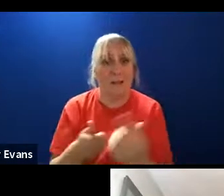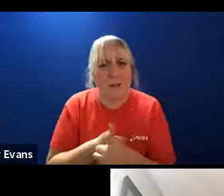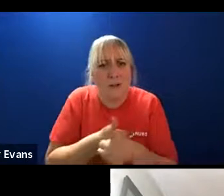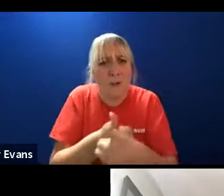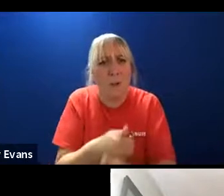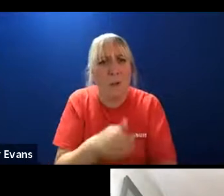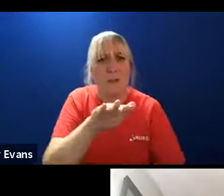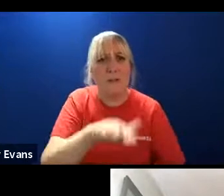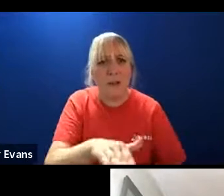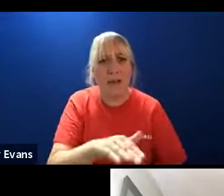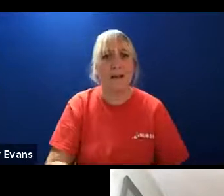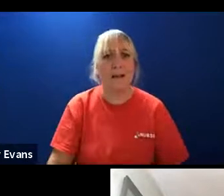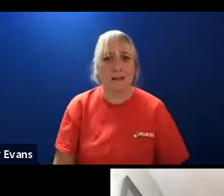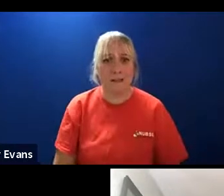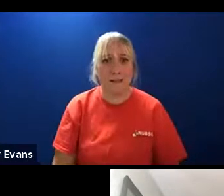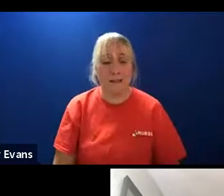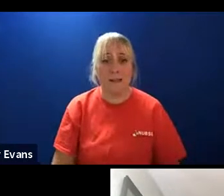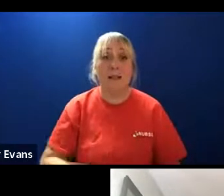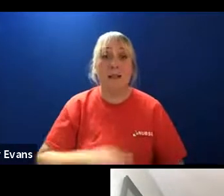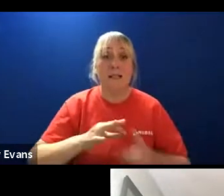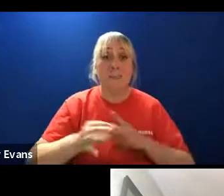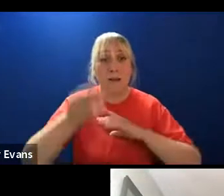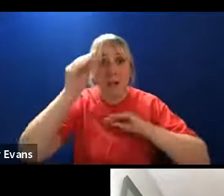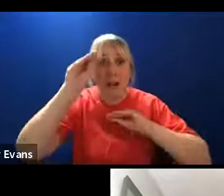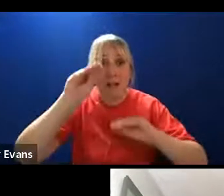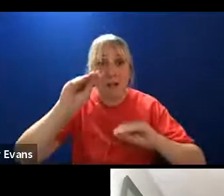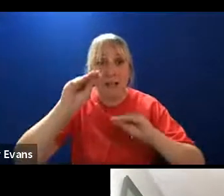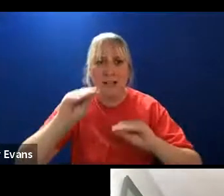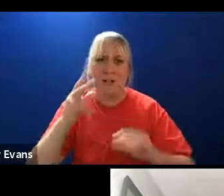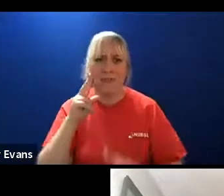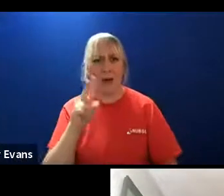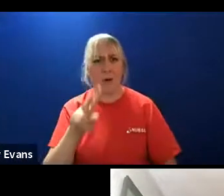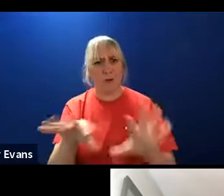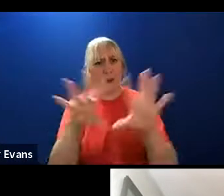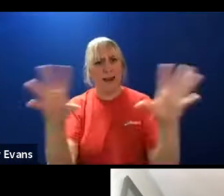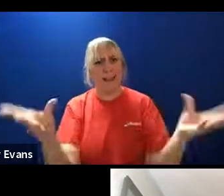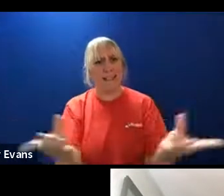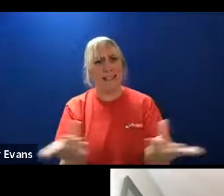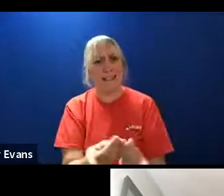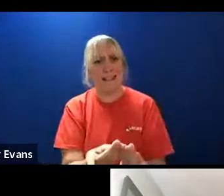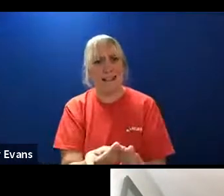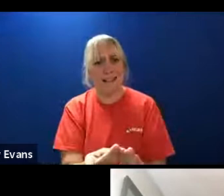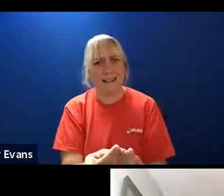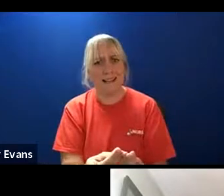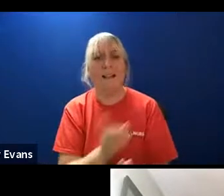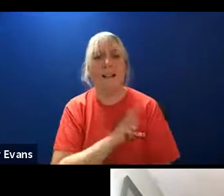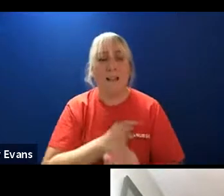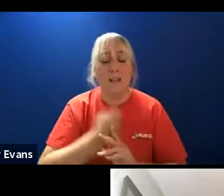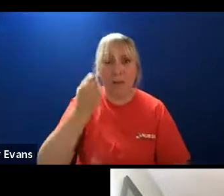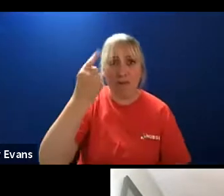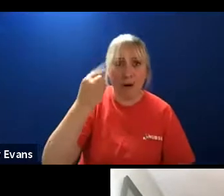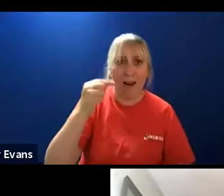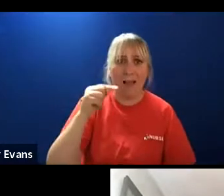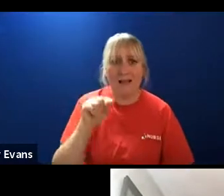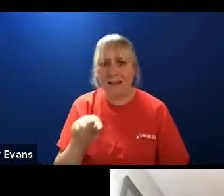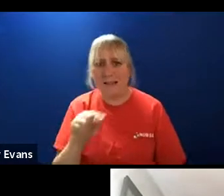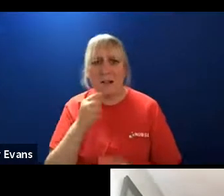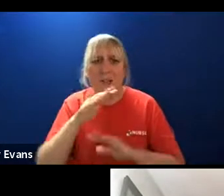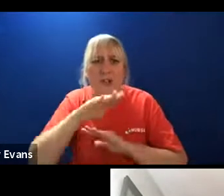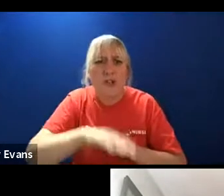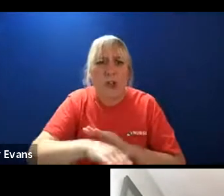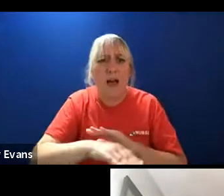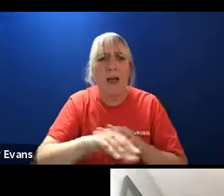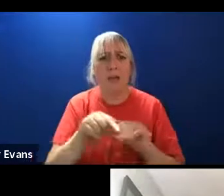looking at the question of special education in a holistic way, and recognizing that it isn't just about the child being in